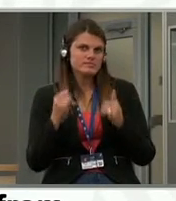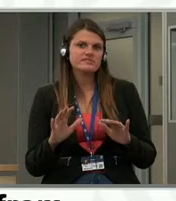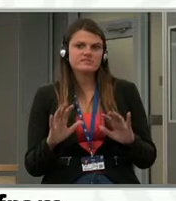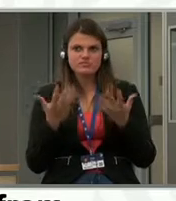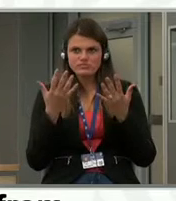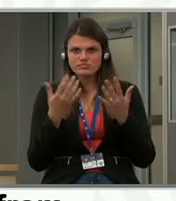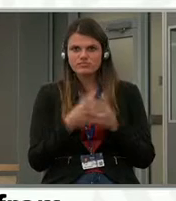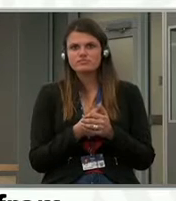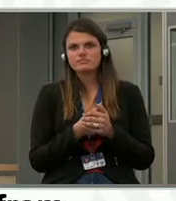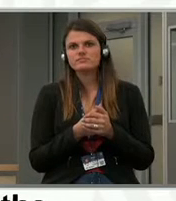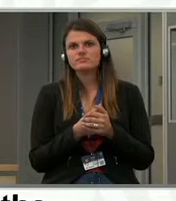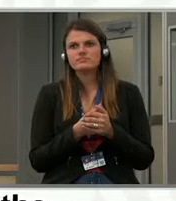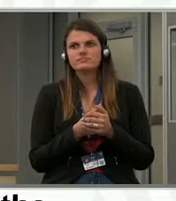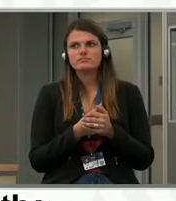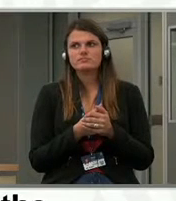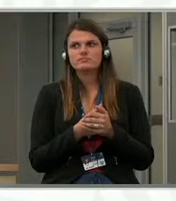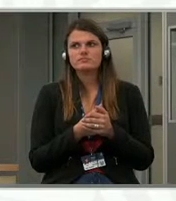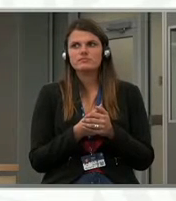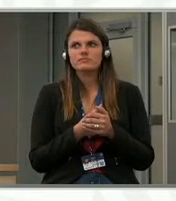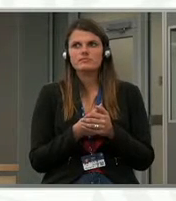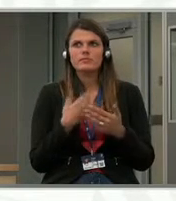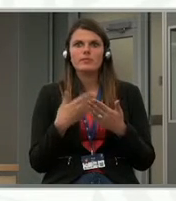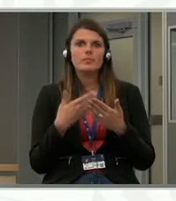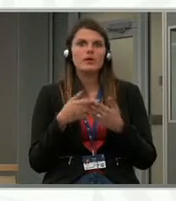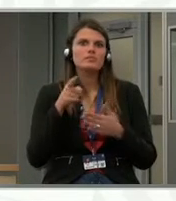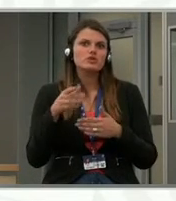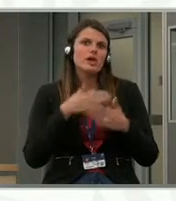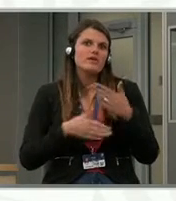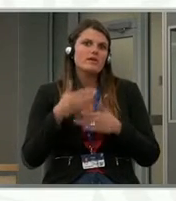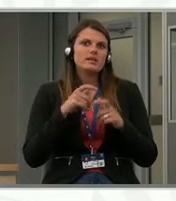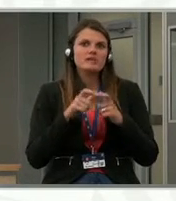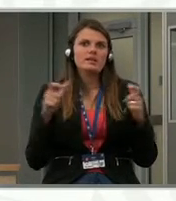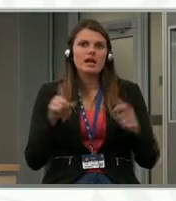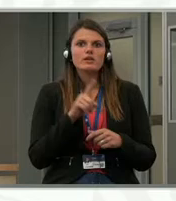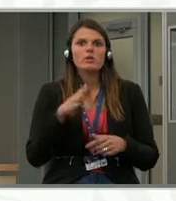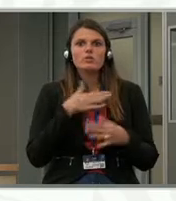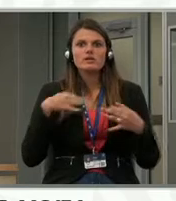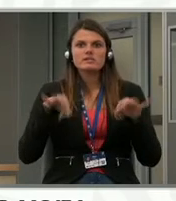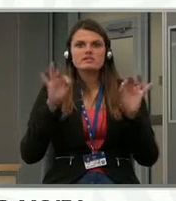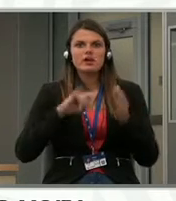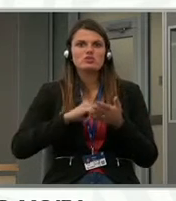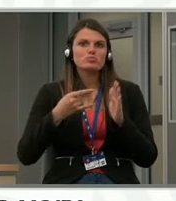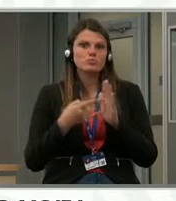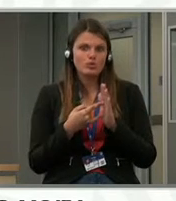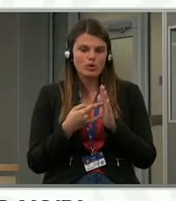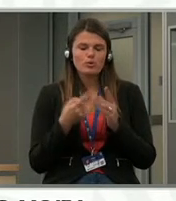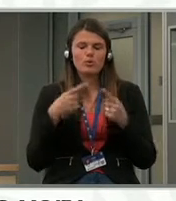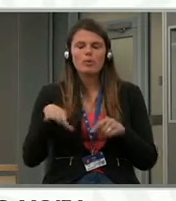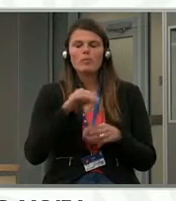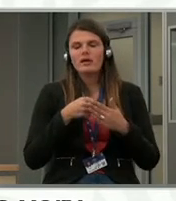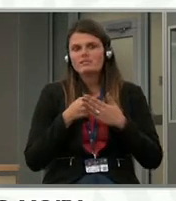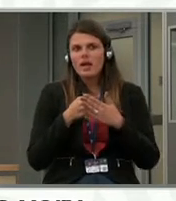the disability card that has been mentioned is a very important project that we are supporting and pushing